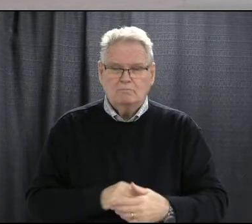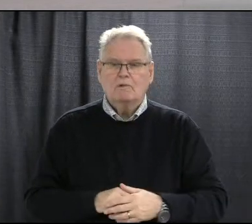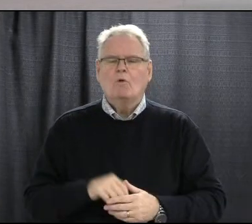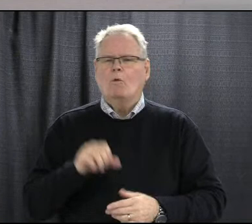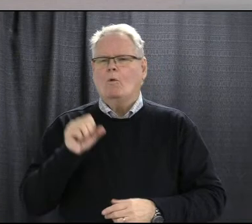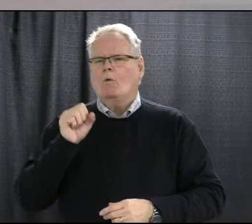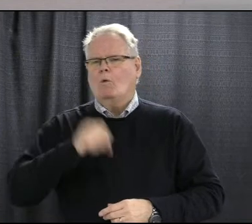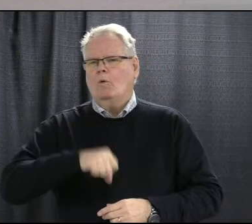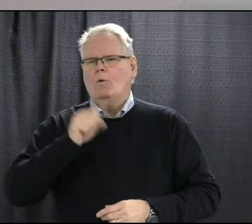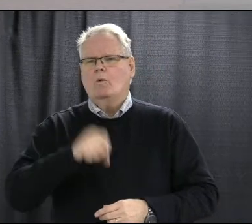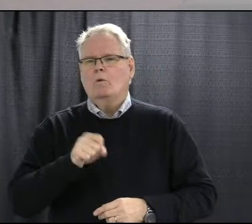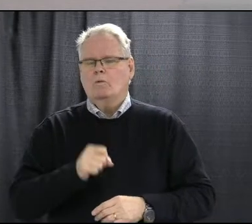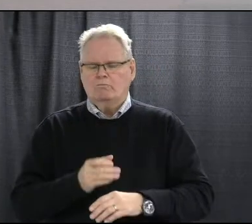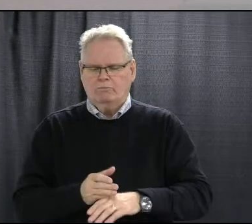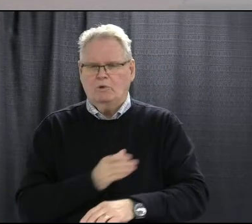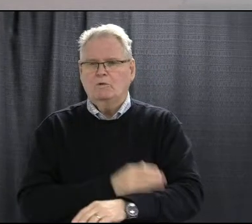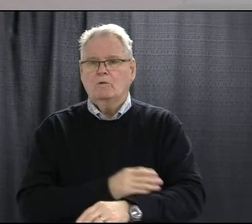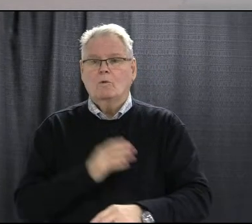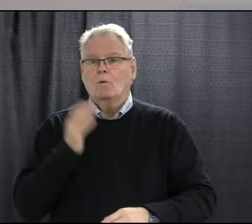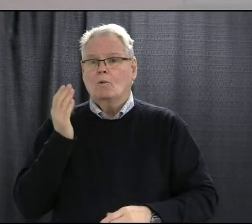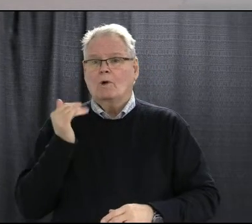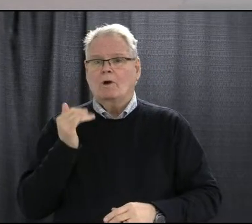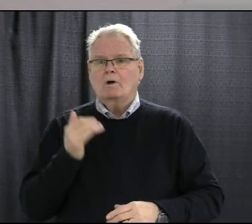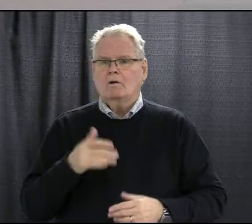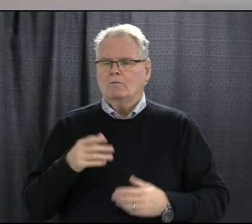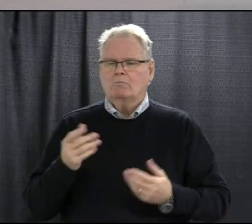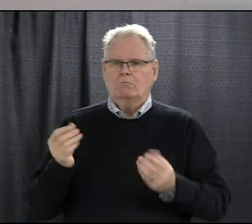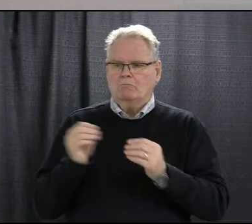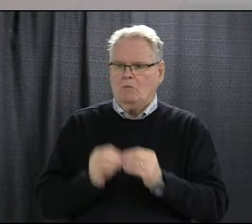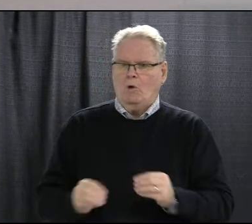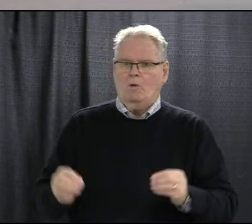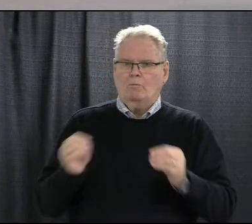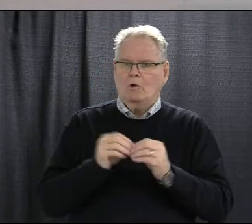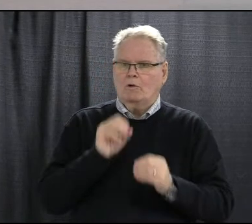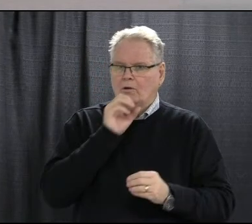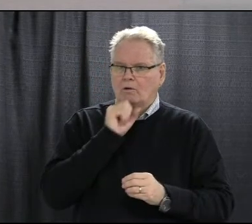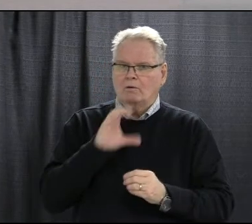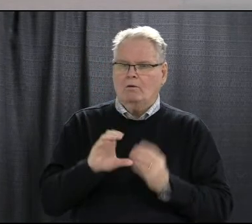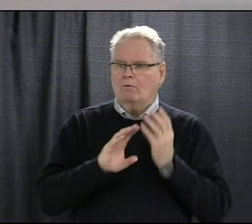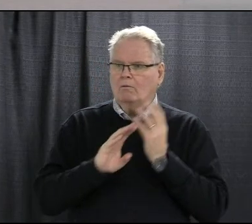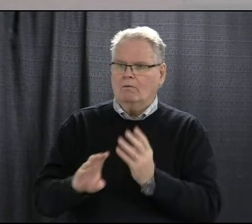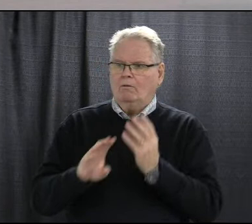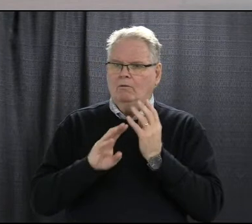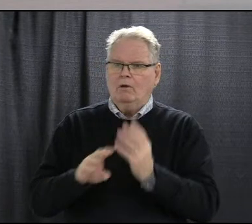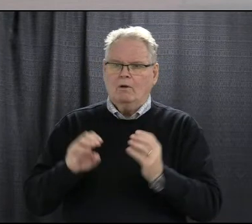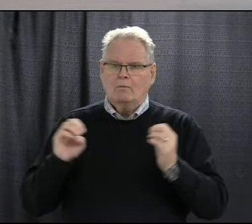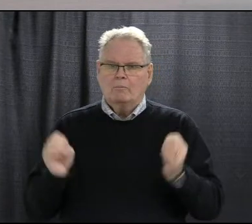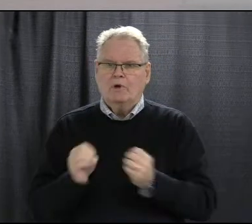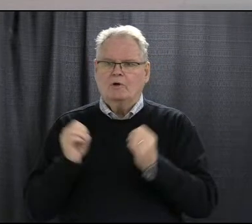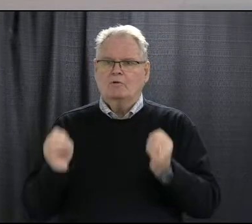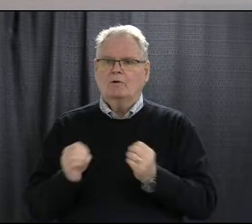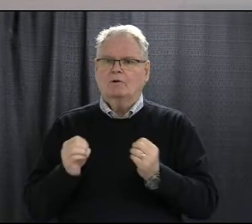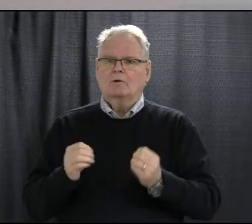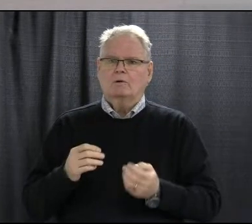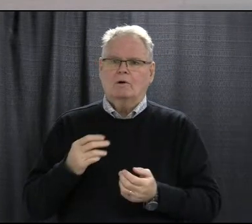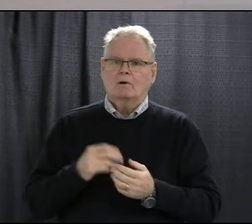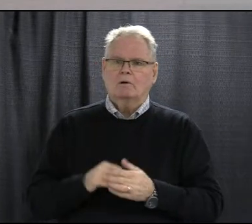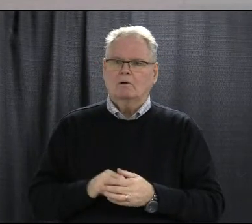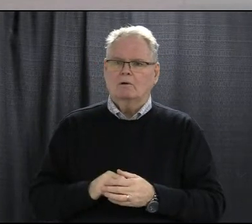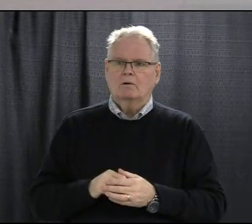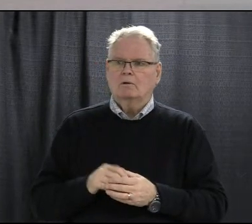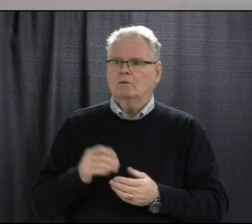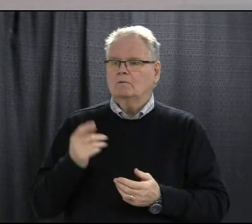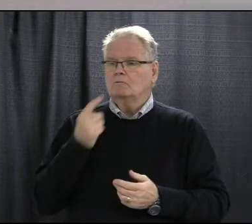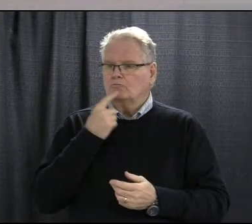seeing more complexity, and I'm trained in care of the elderly. I speak to family physicians out there in the community who are telling me this. So there